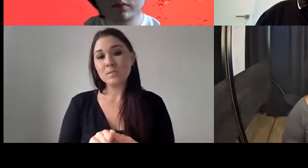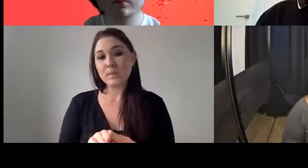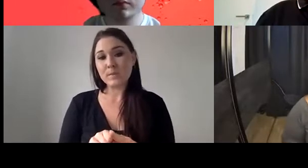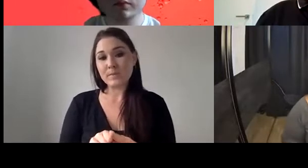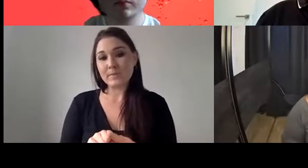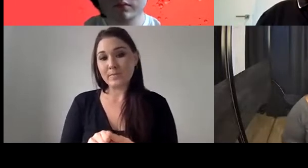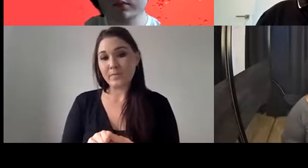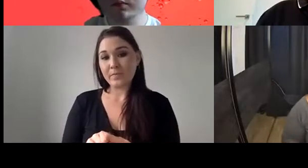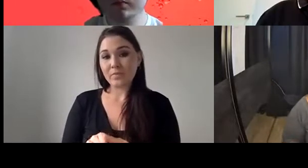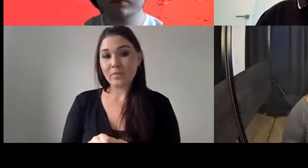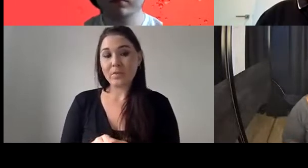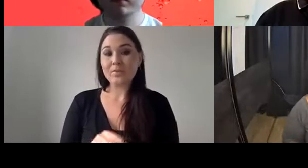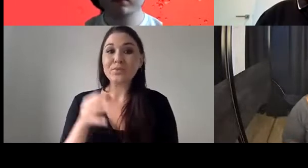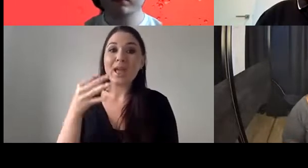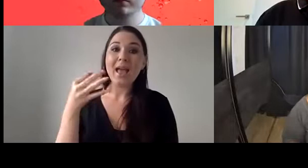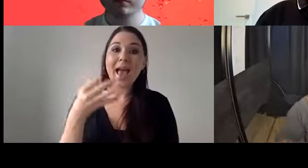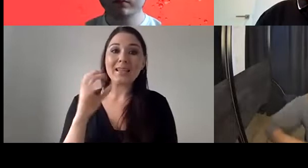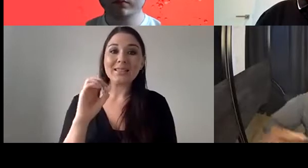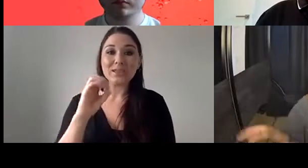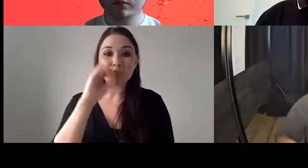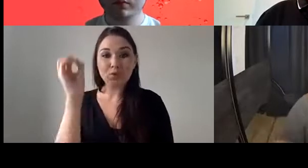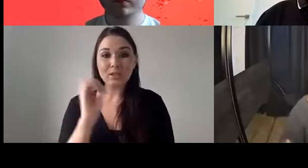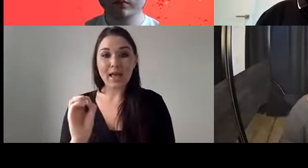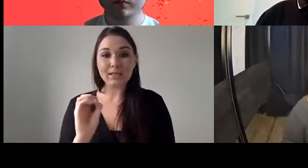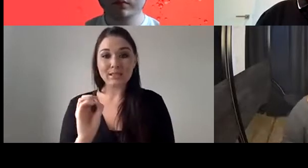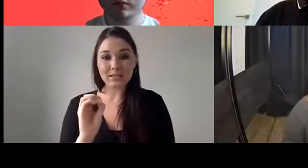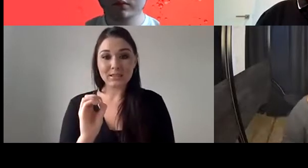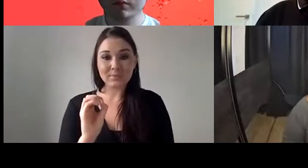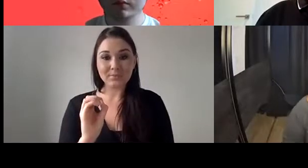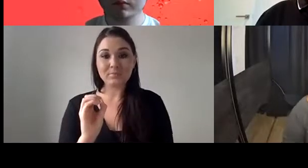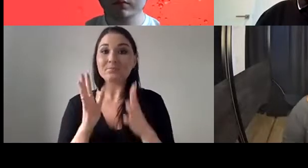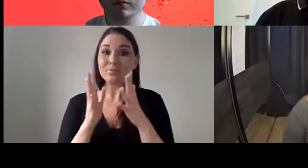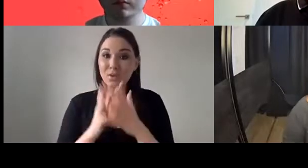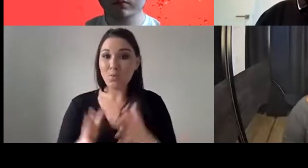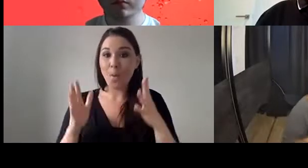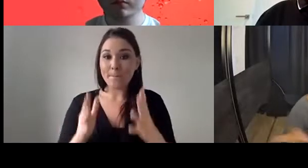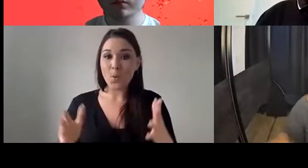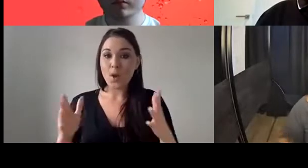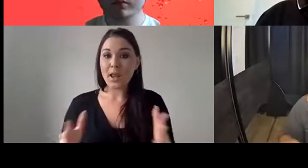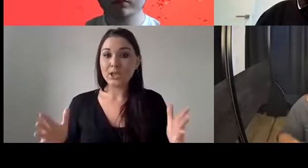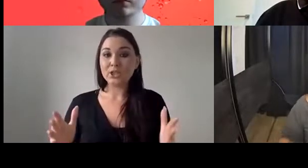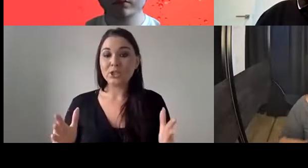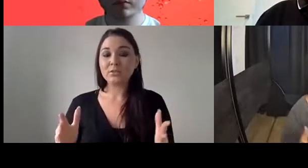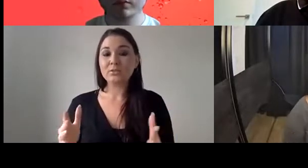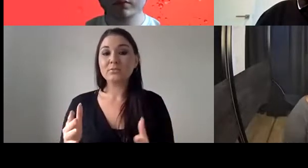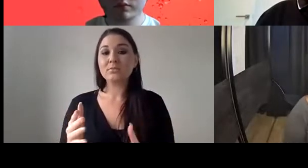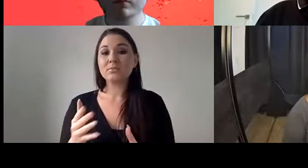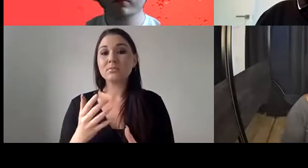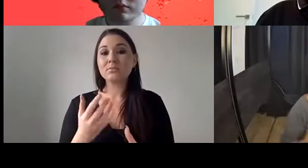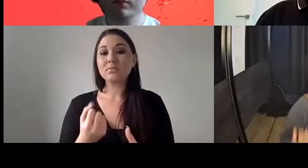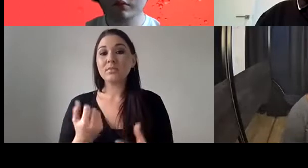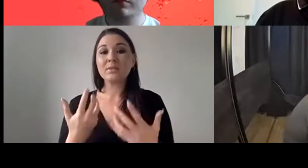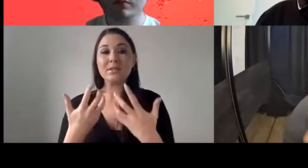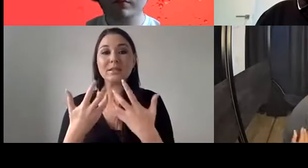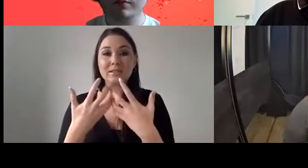simply 80% of general population have an higher degree. I'm talking about tech because this